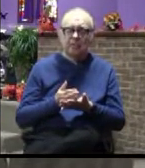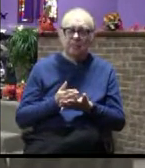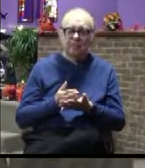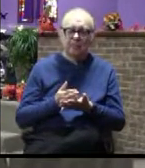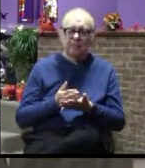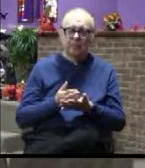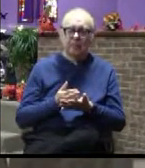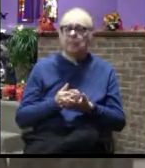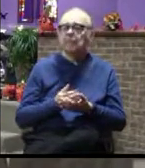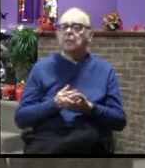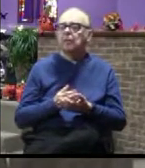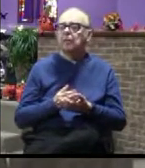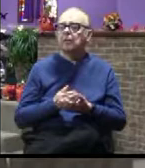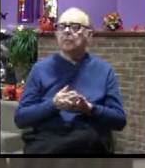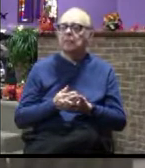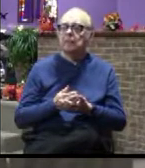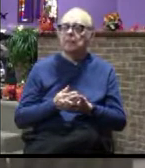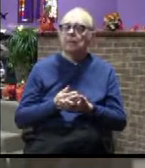and let him have you